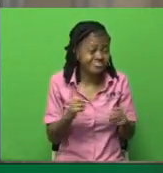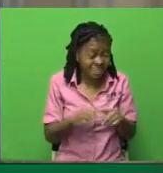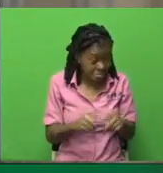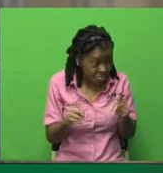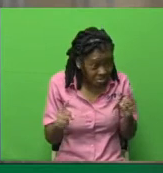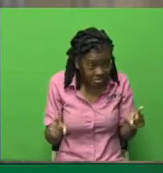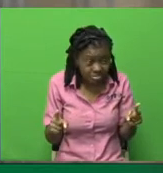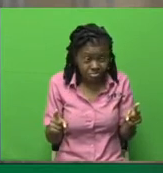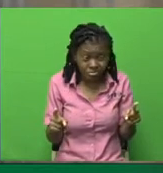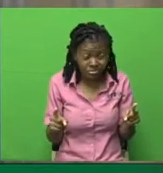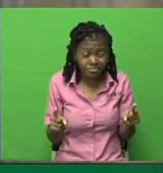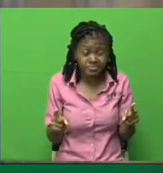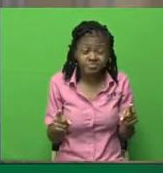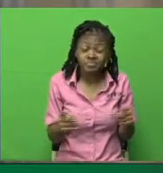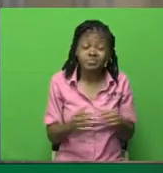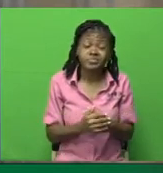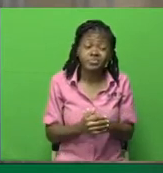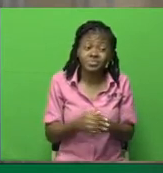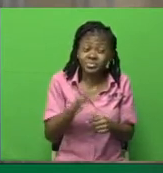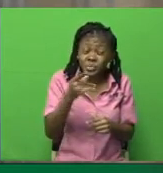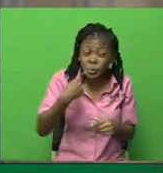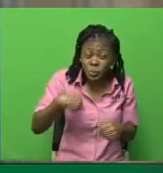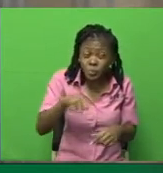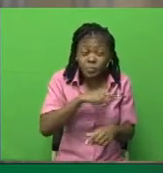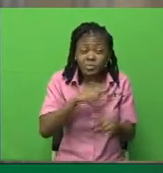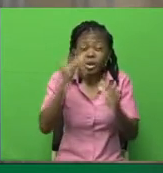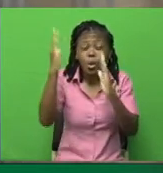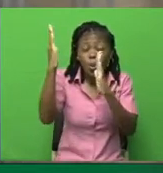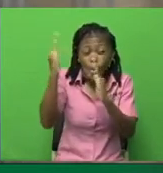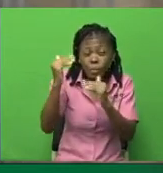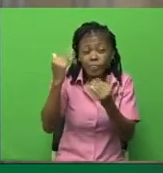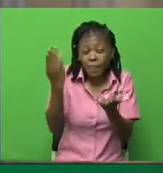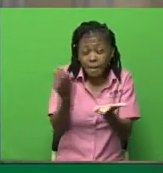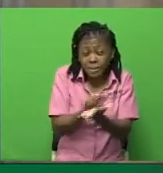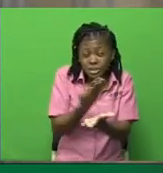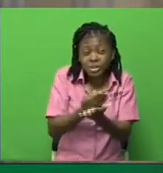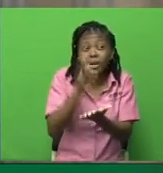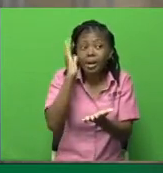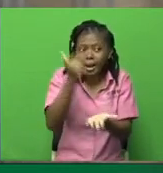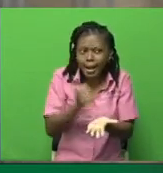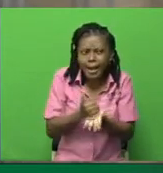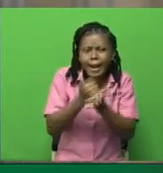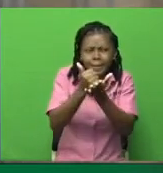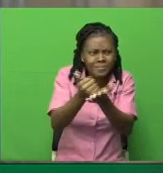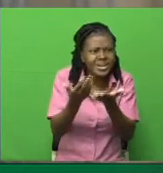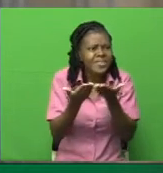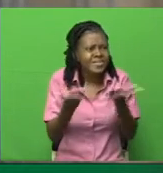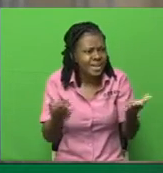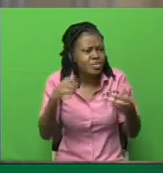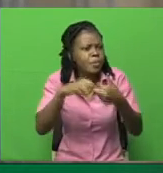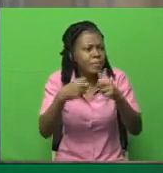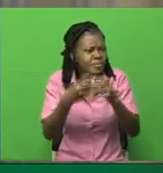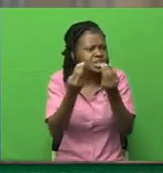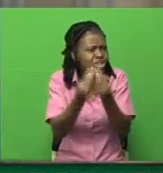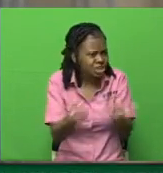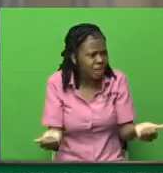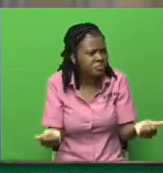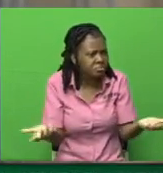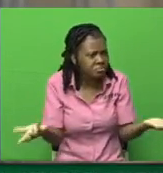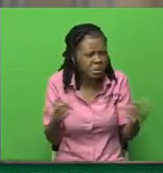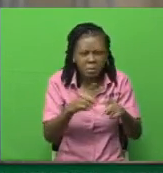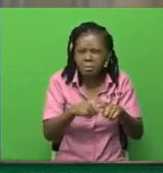of the population we were hoping for a budget to address the realities in our country what happened instead Madam